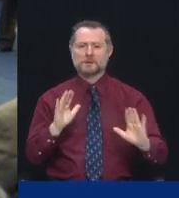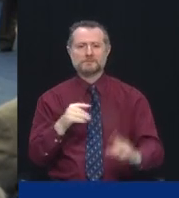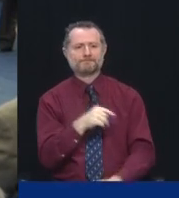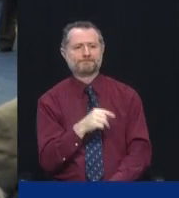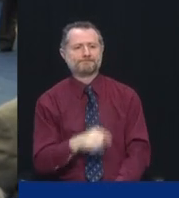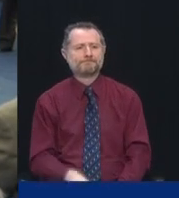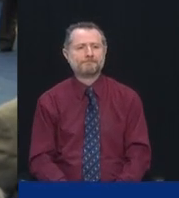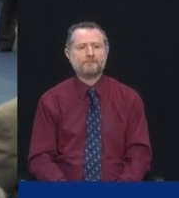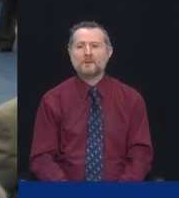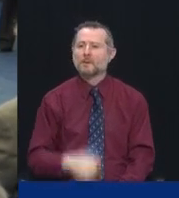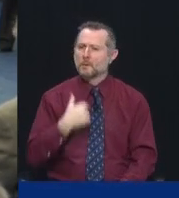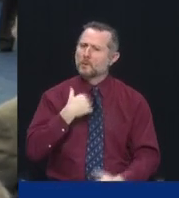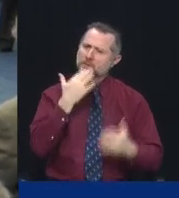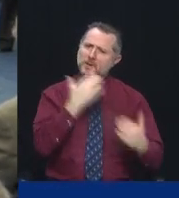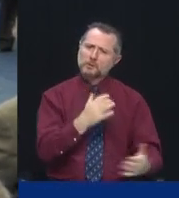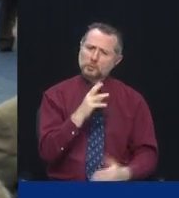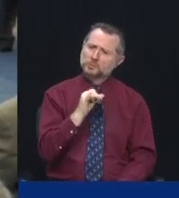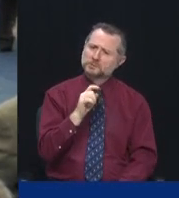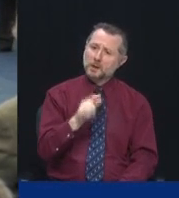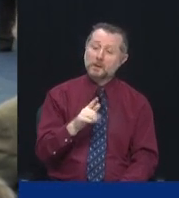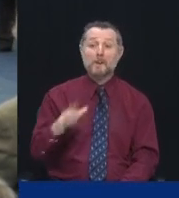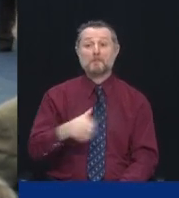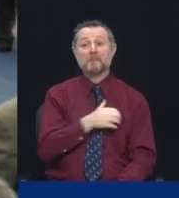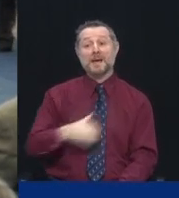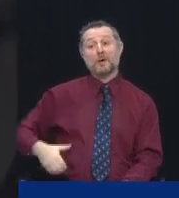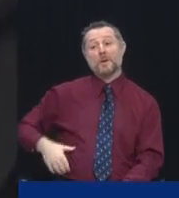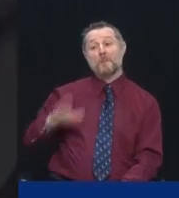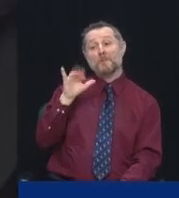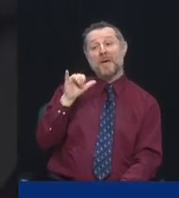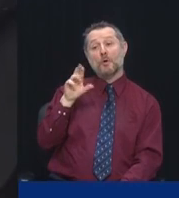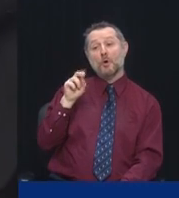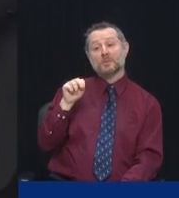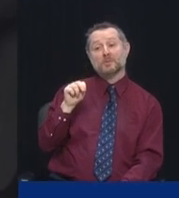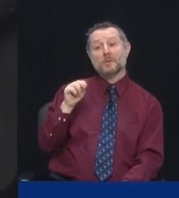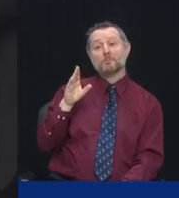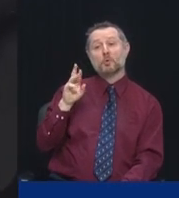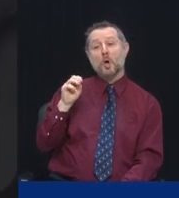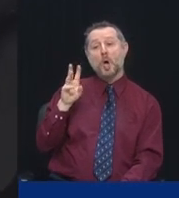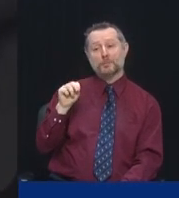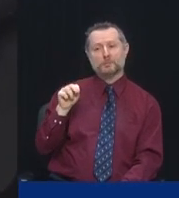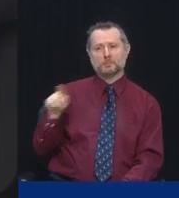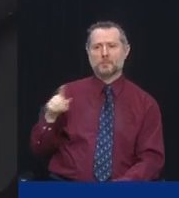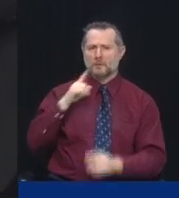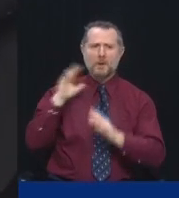So thank you, Crystal. Mayor Byron Brown, this COVID,